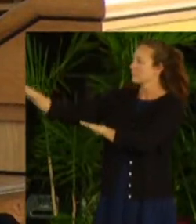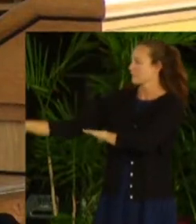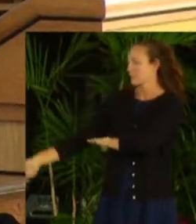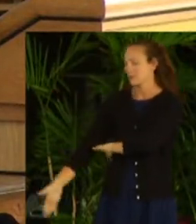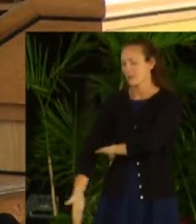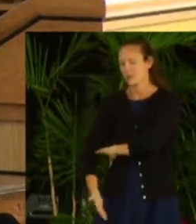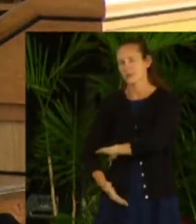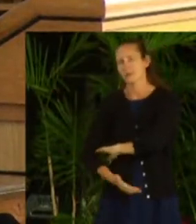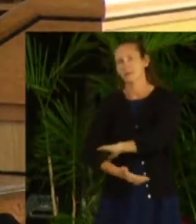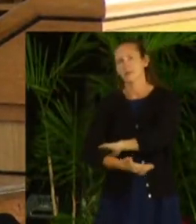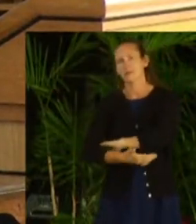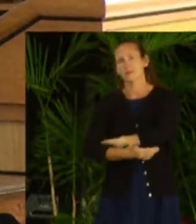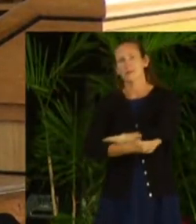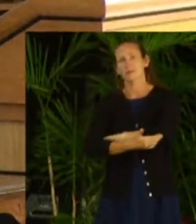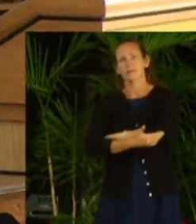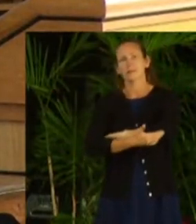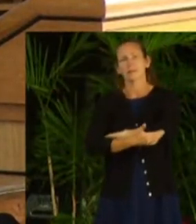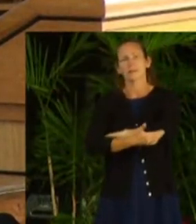proof through the